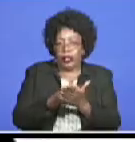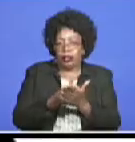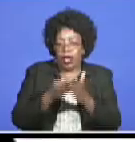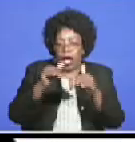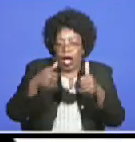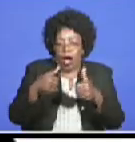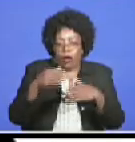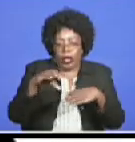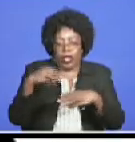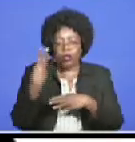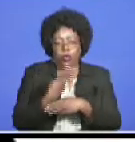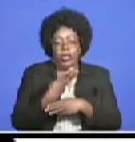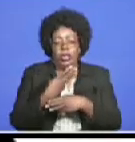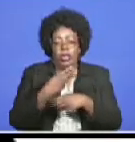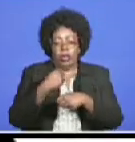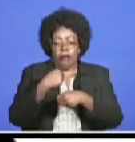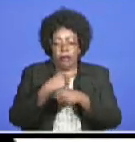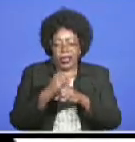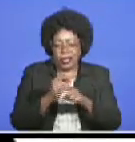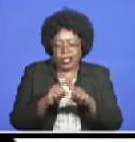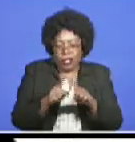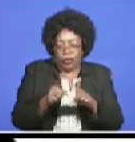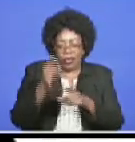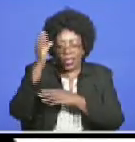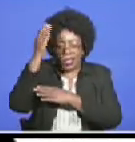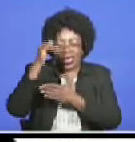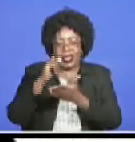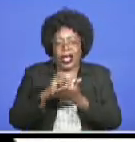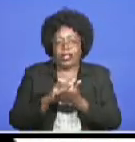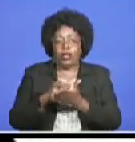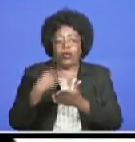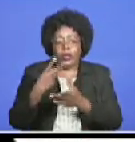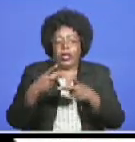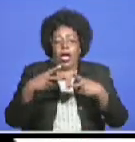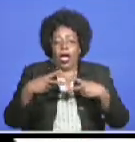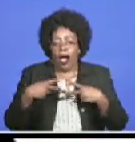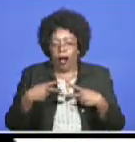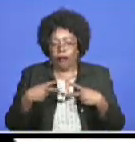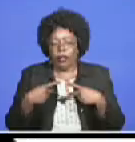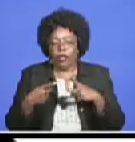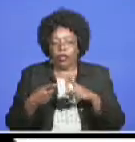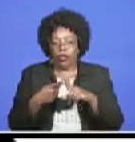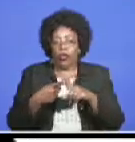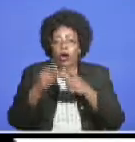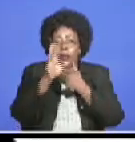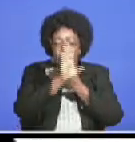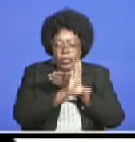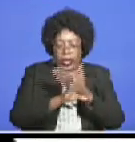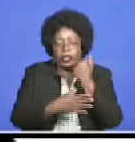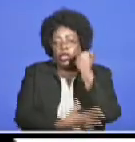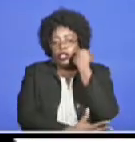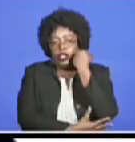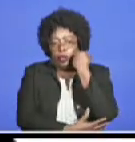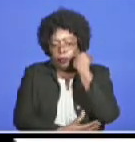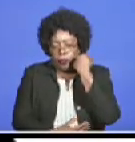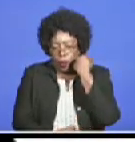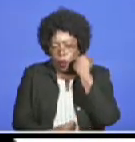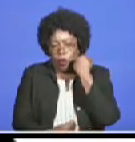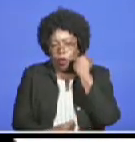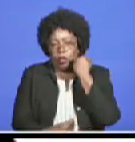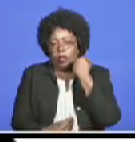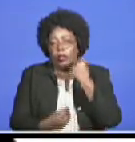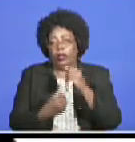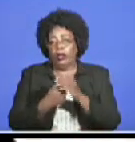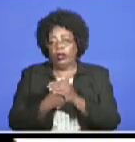How can we make the adjustments, taking into consideration that we must at all costs protect the poor, marginalized, and